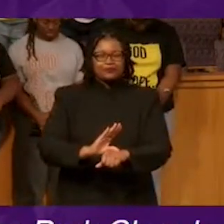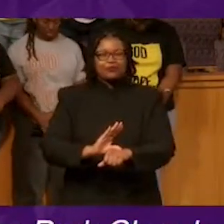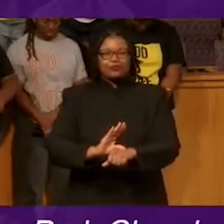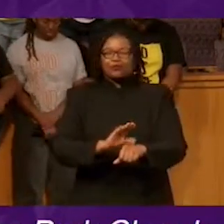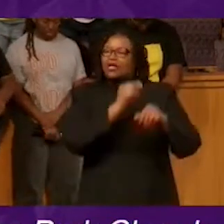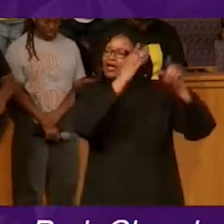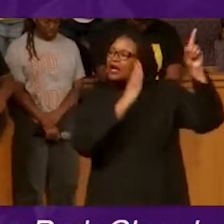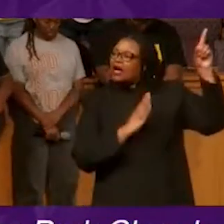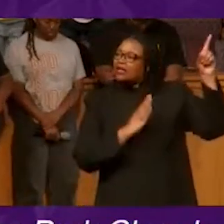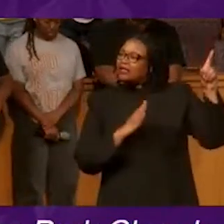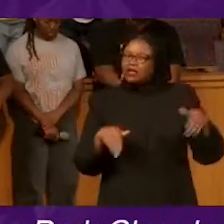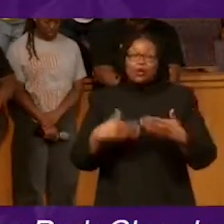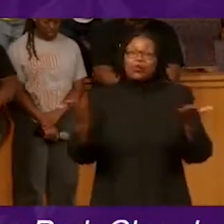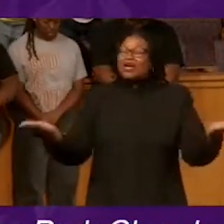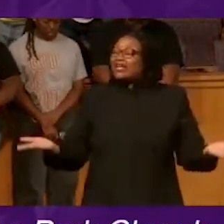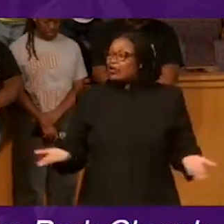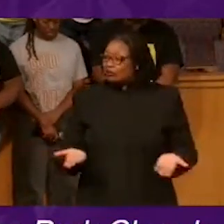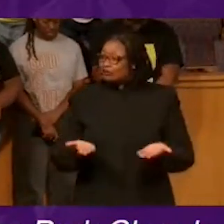God, I'm here.